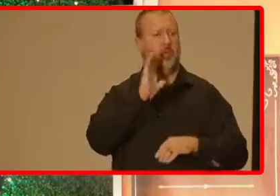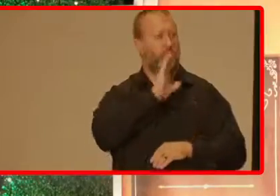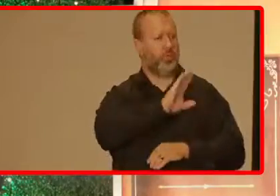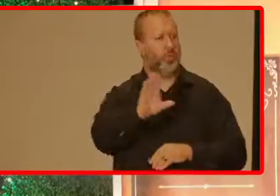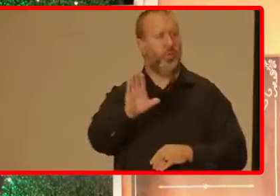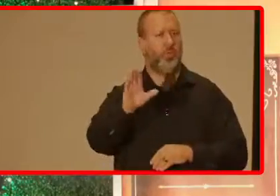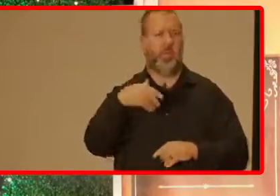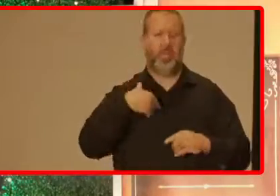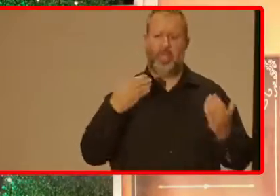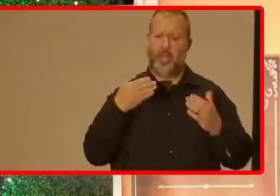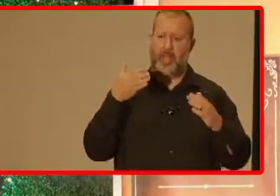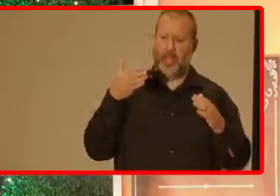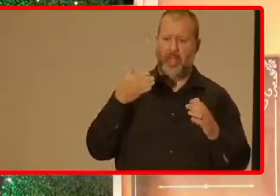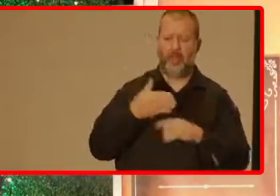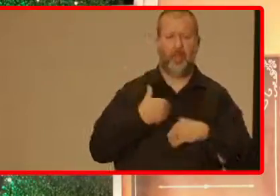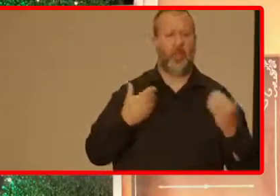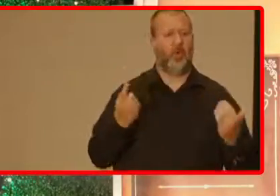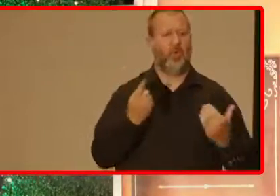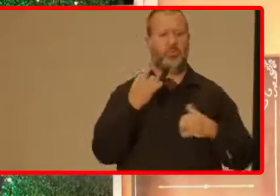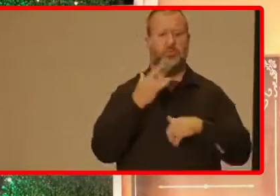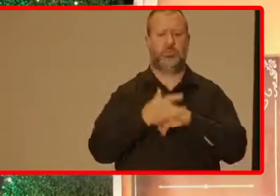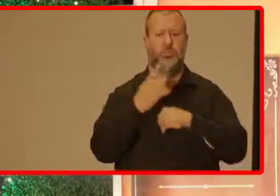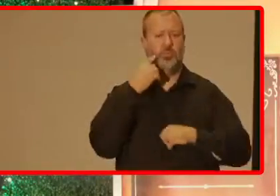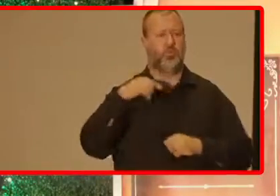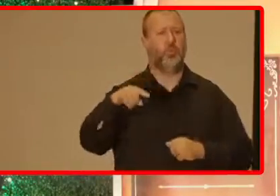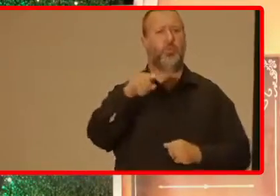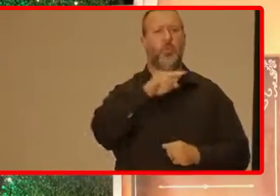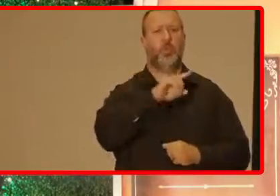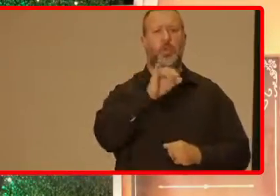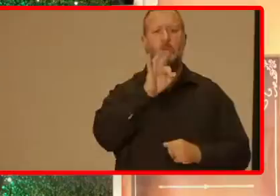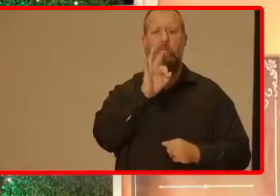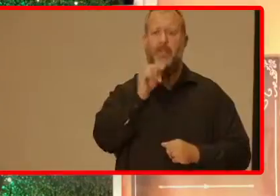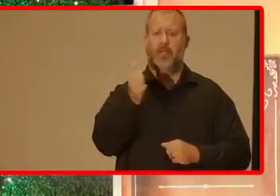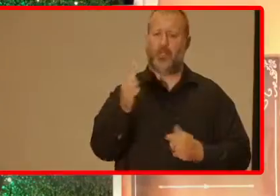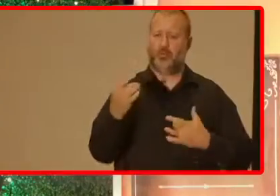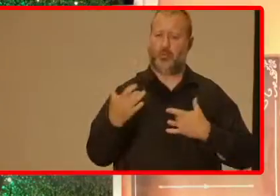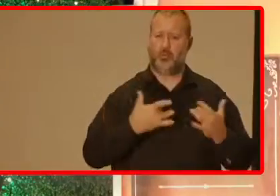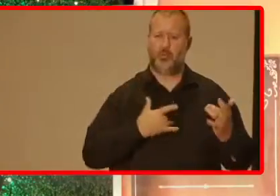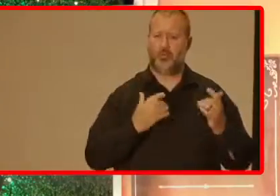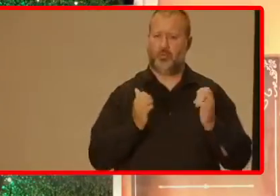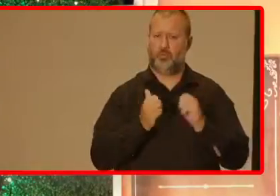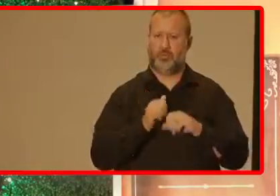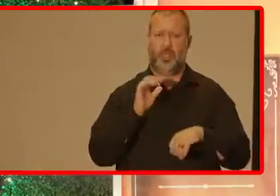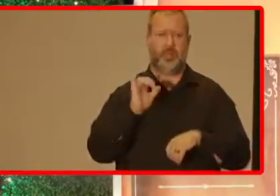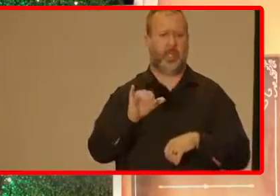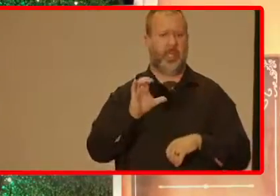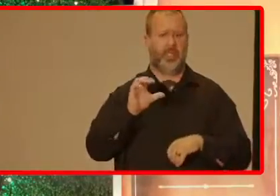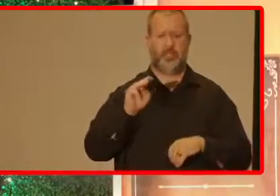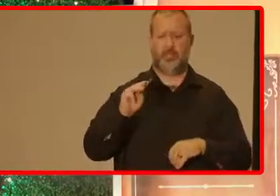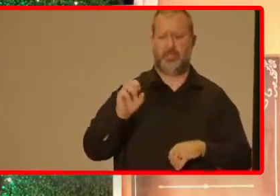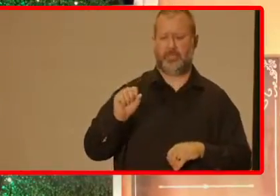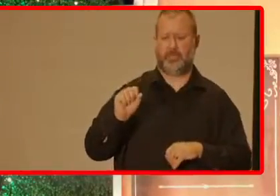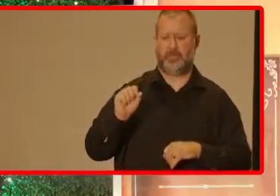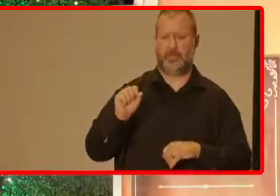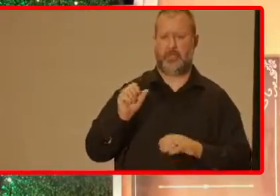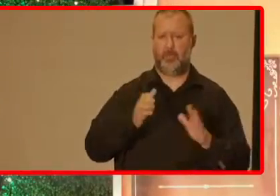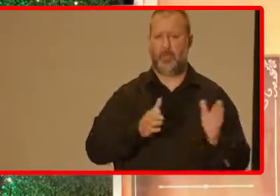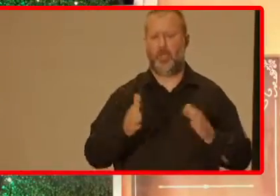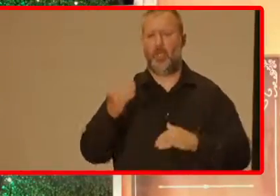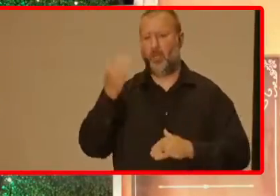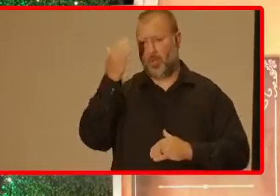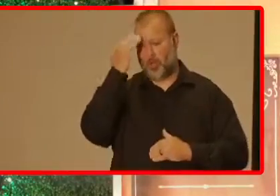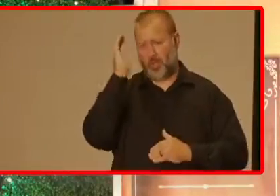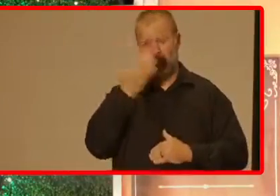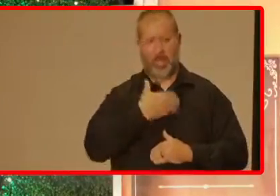here after, and I'm always available to you if you have concerns with the CMS Managed Care Plan. Many of you know about